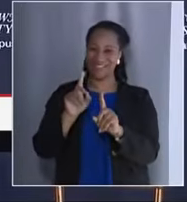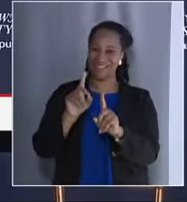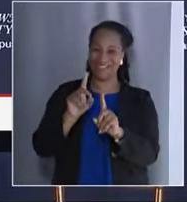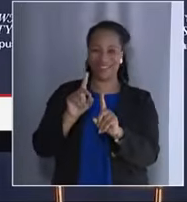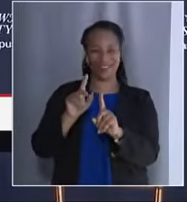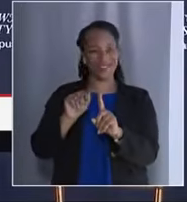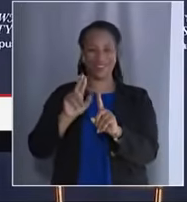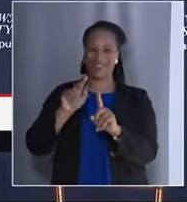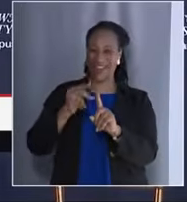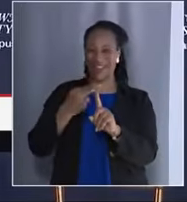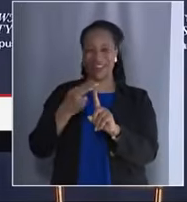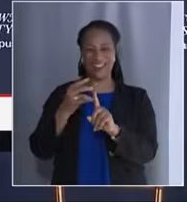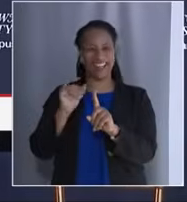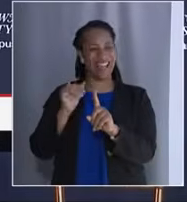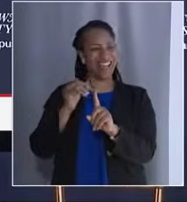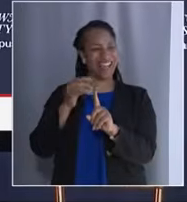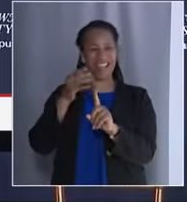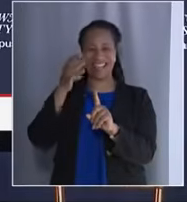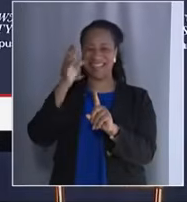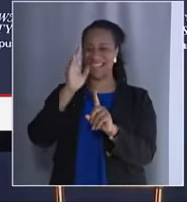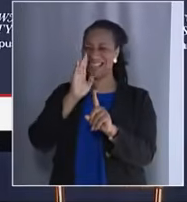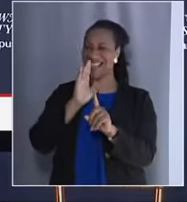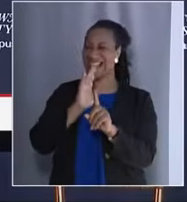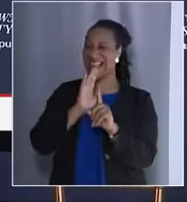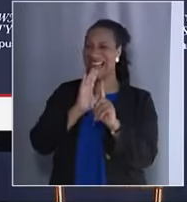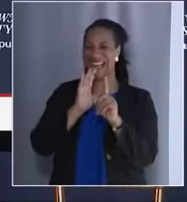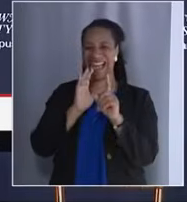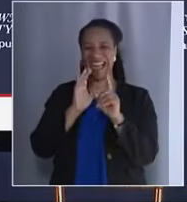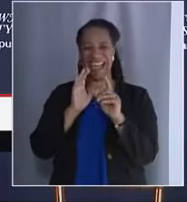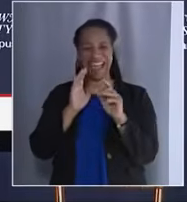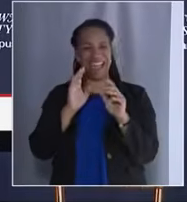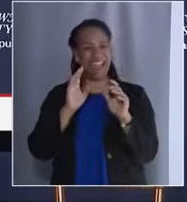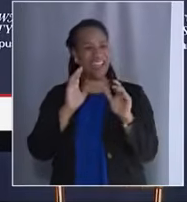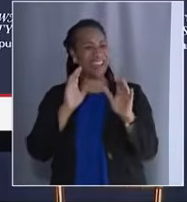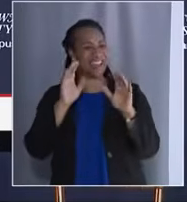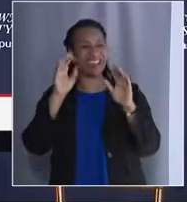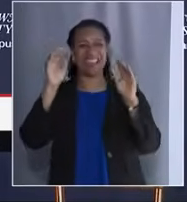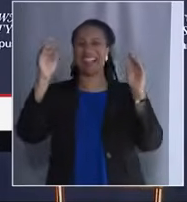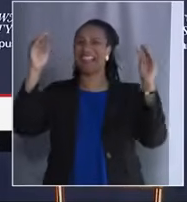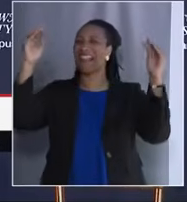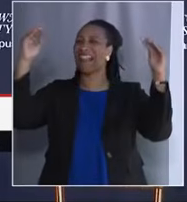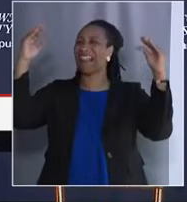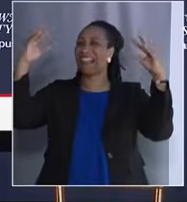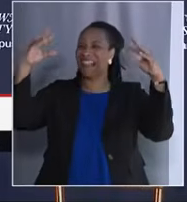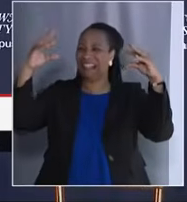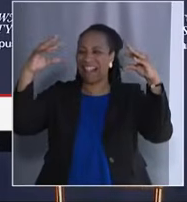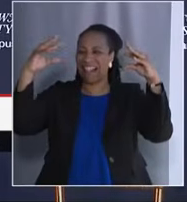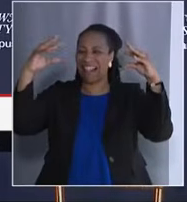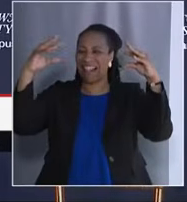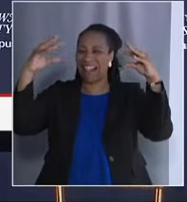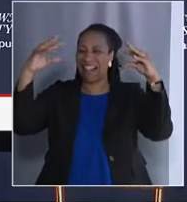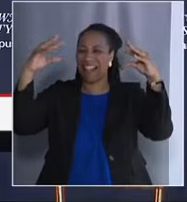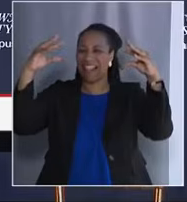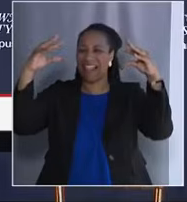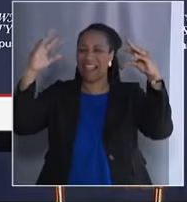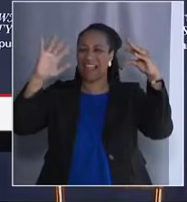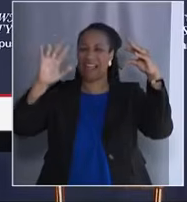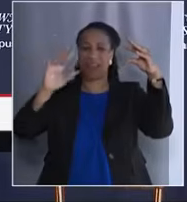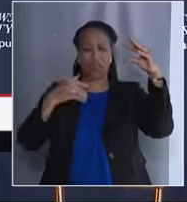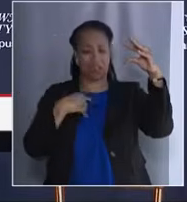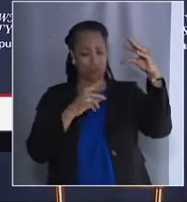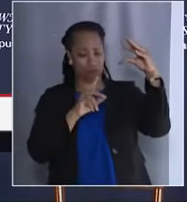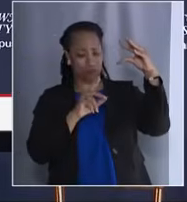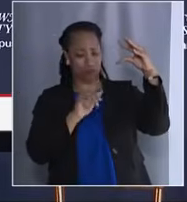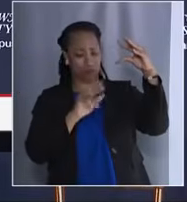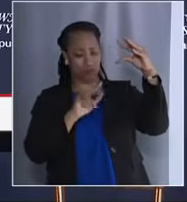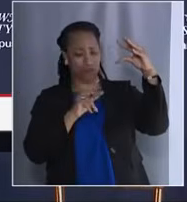lot of light and life to it now. So maybe Georgetown is Luke reaching out to bring Anakin back to the light